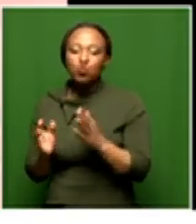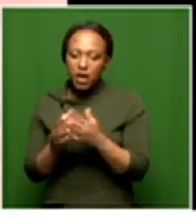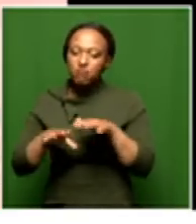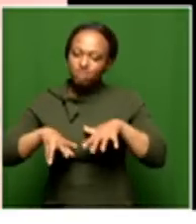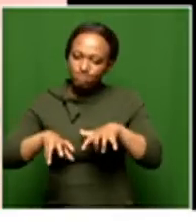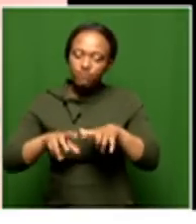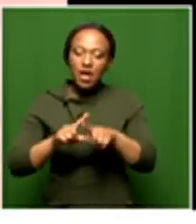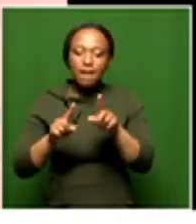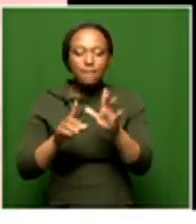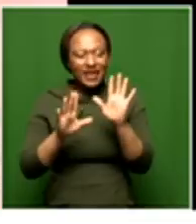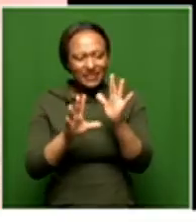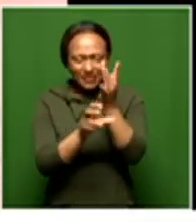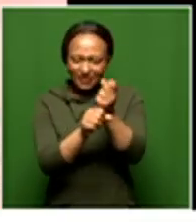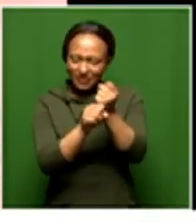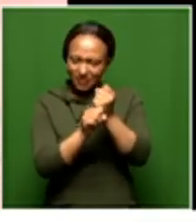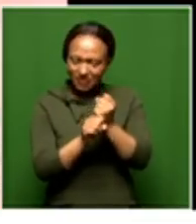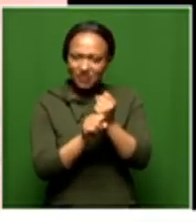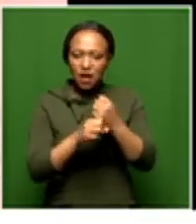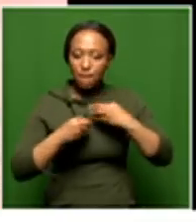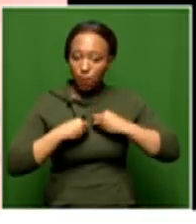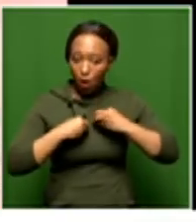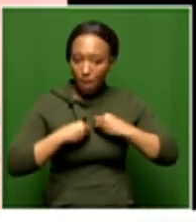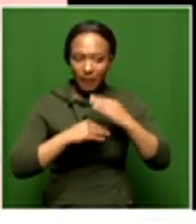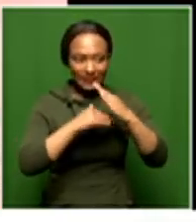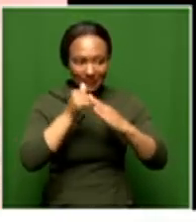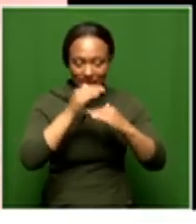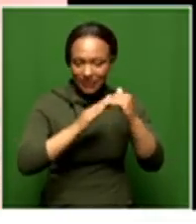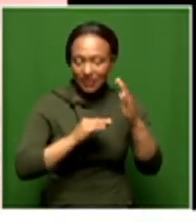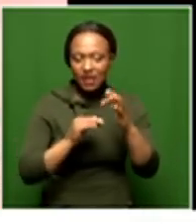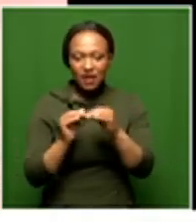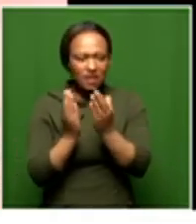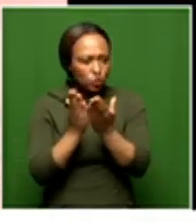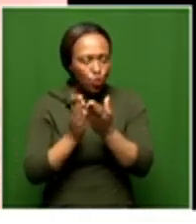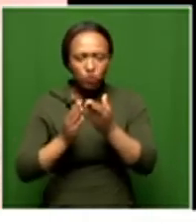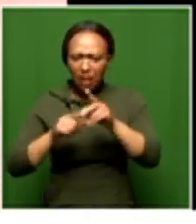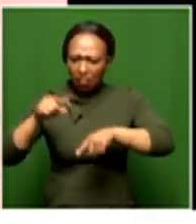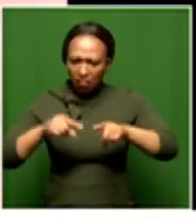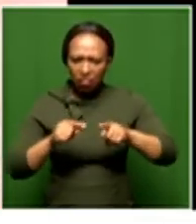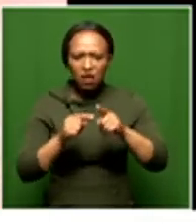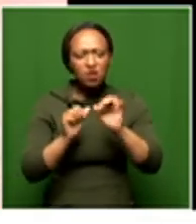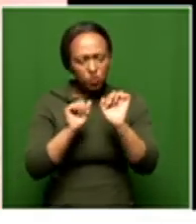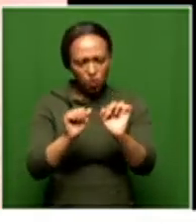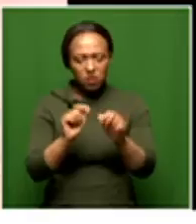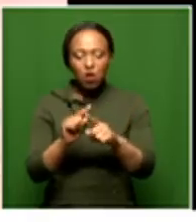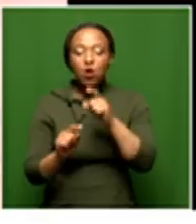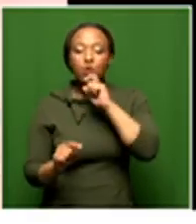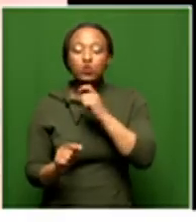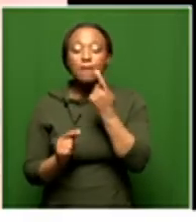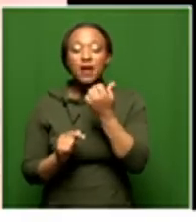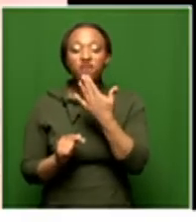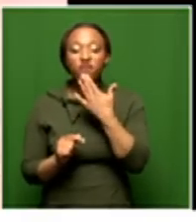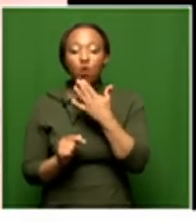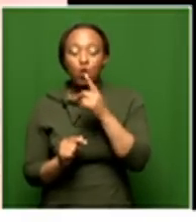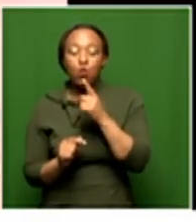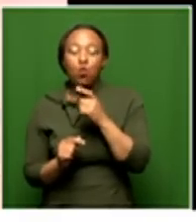the public property, because that's your own property. You'll need to use that property. We'll still use taxpayers' money, the government